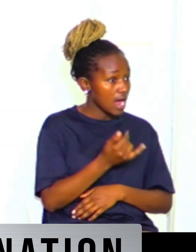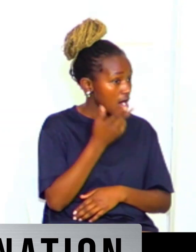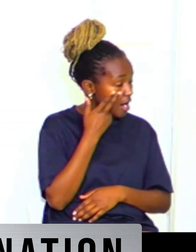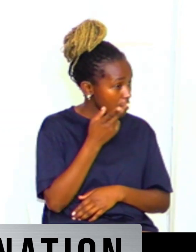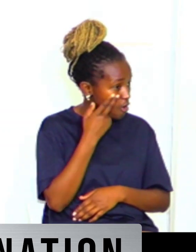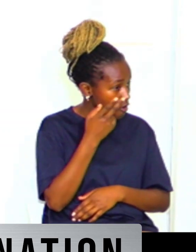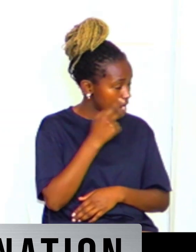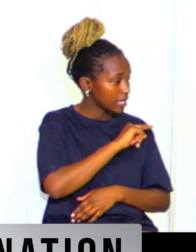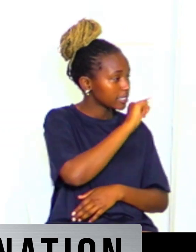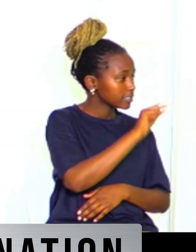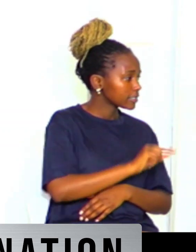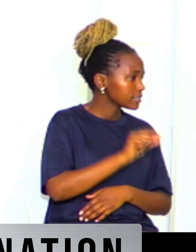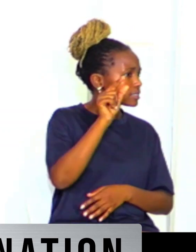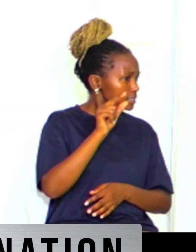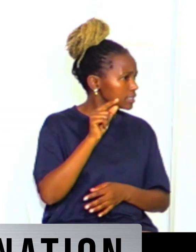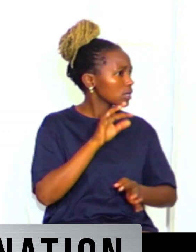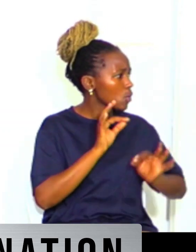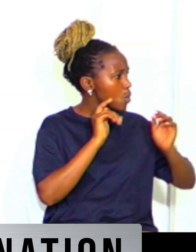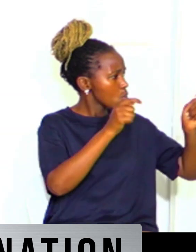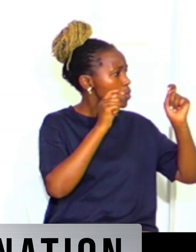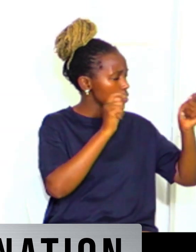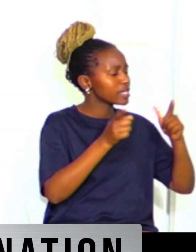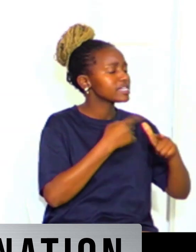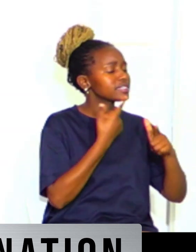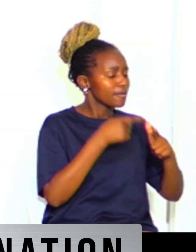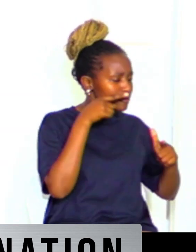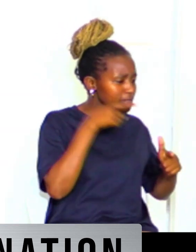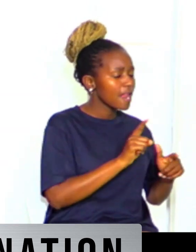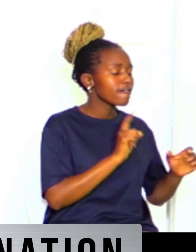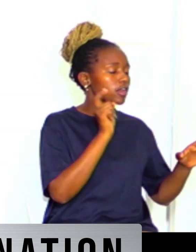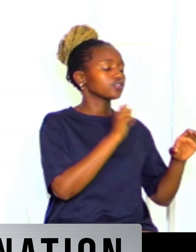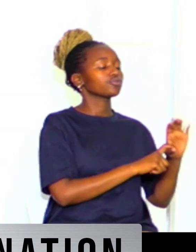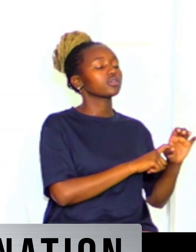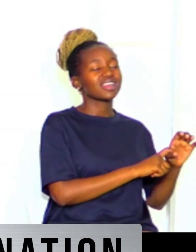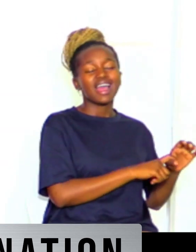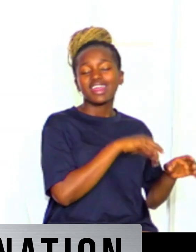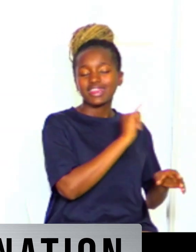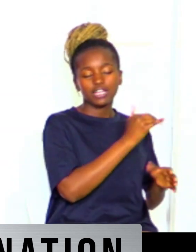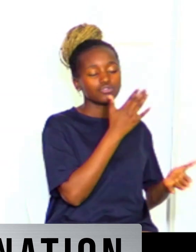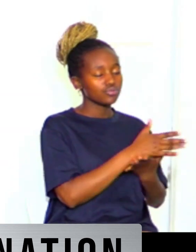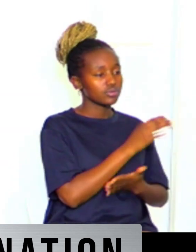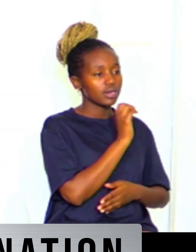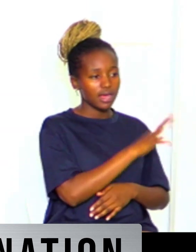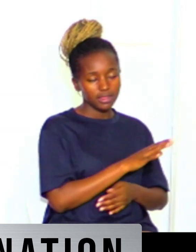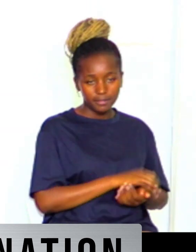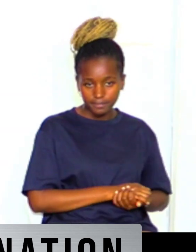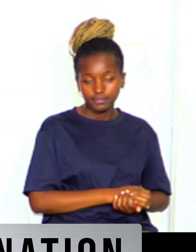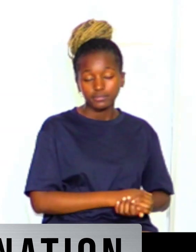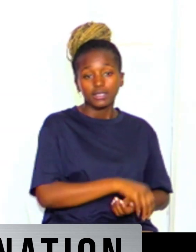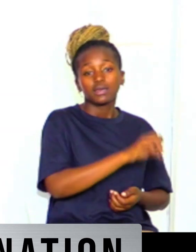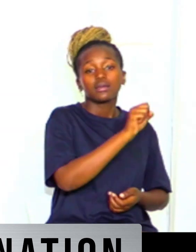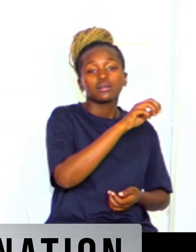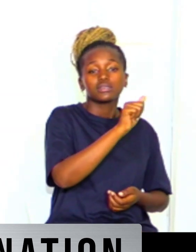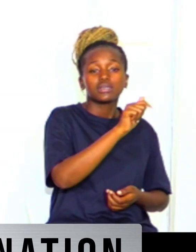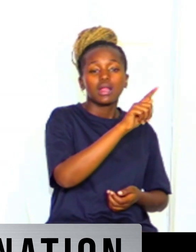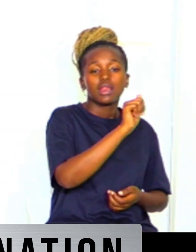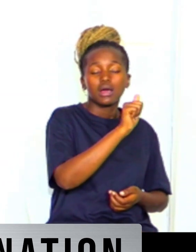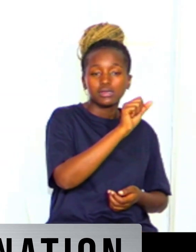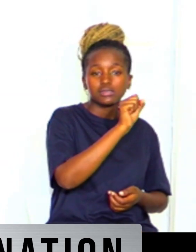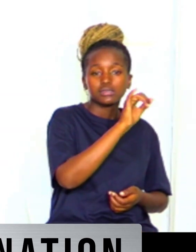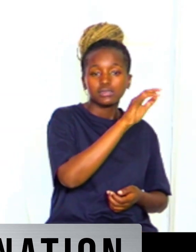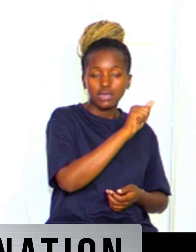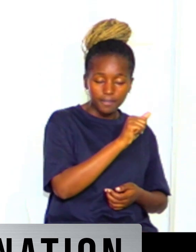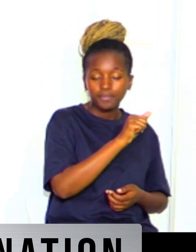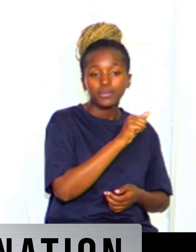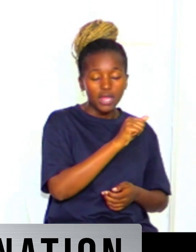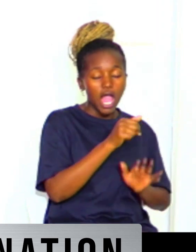are trending back then, he's just pretending to be fighting for the Gen Z, which is not true. Peter Salasya'S just want to be in the limelight. Everything that